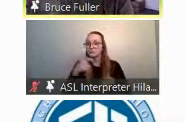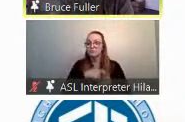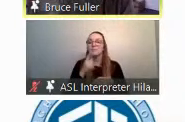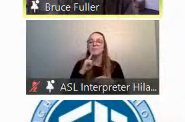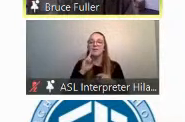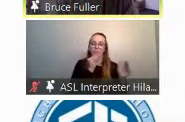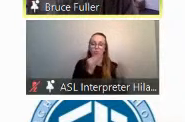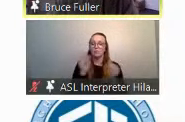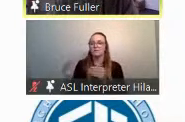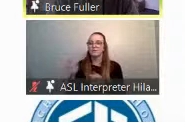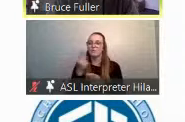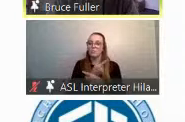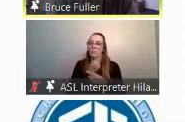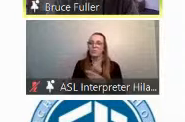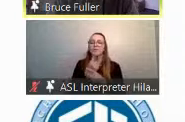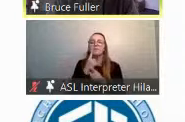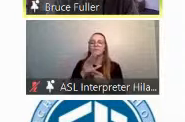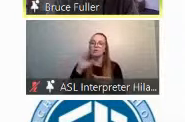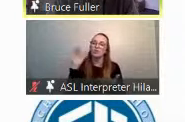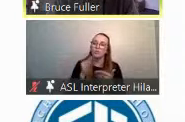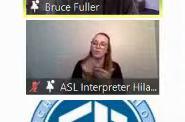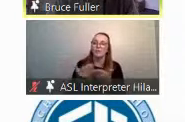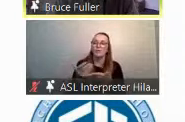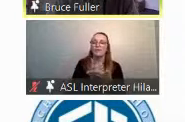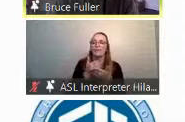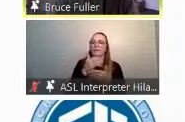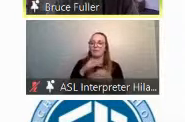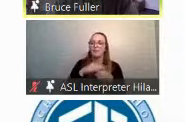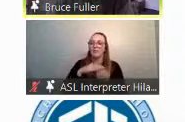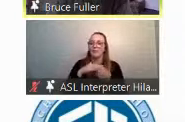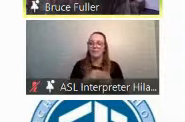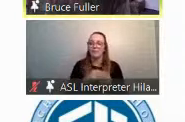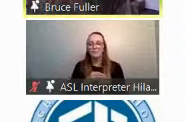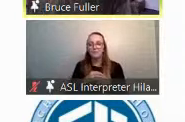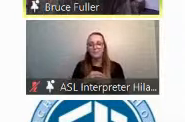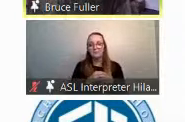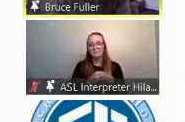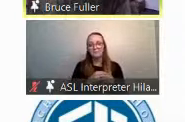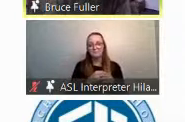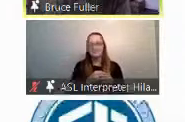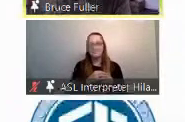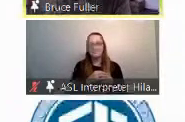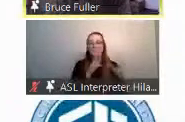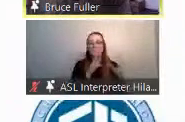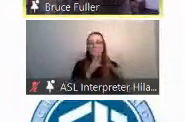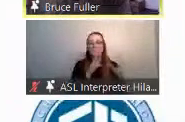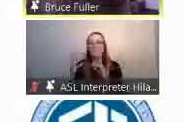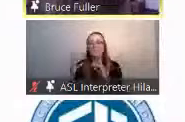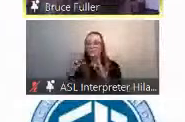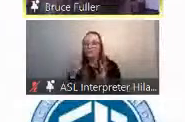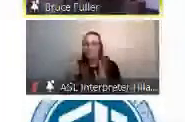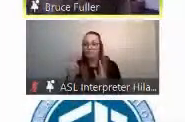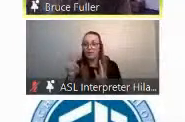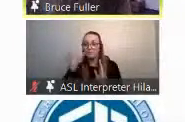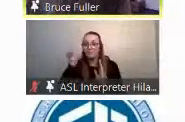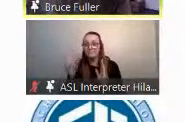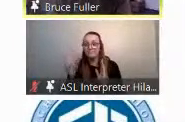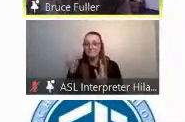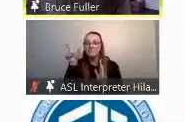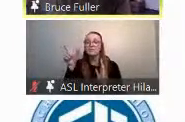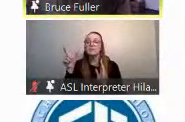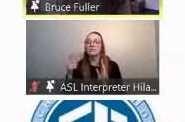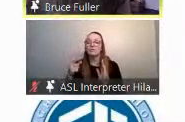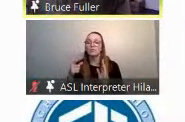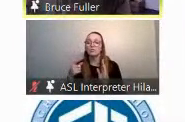appropriately into lower income areas. At the same time, on the right-hand side, we've mapped the raw counts of